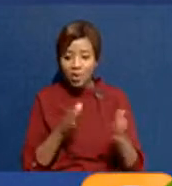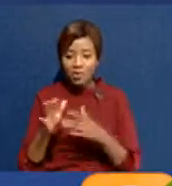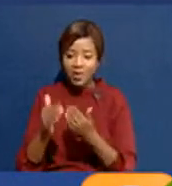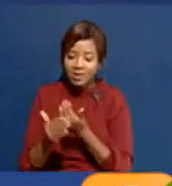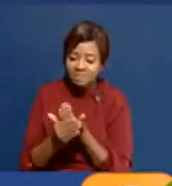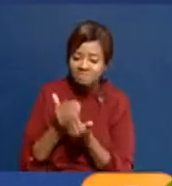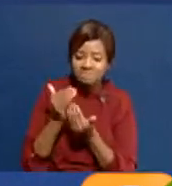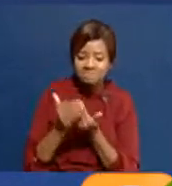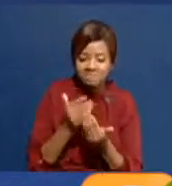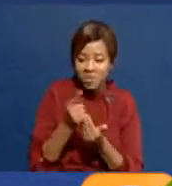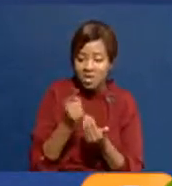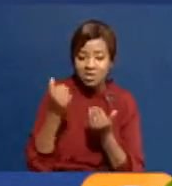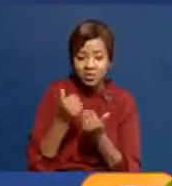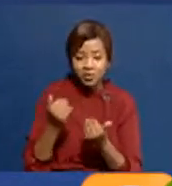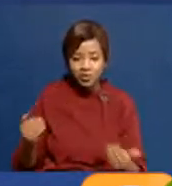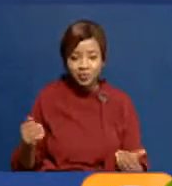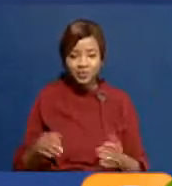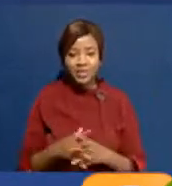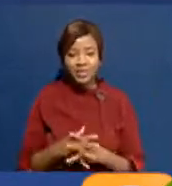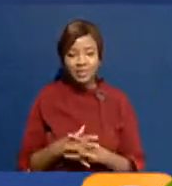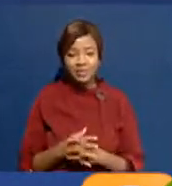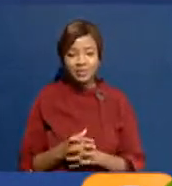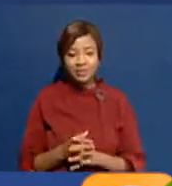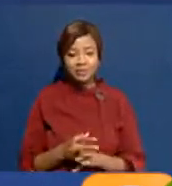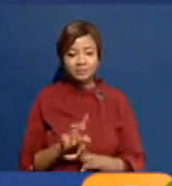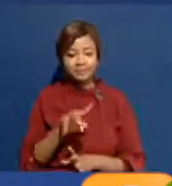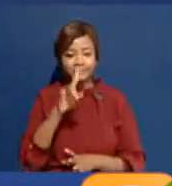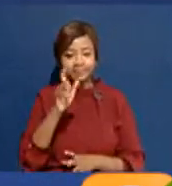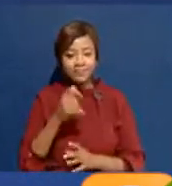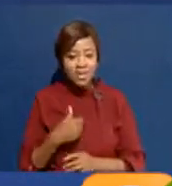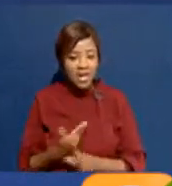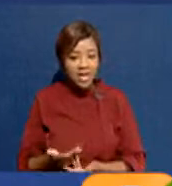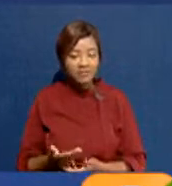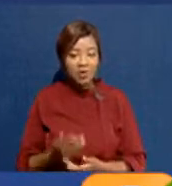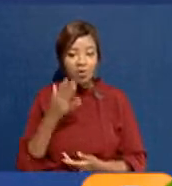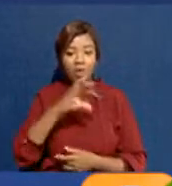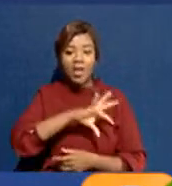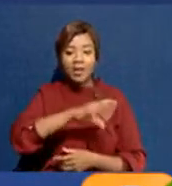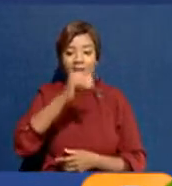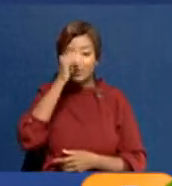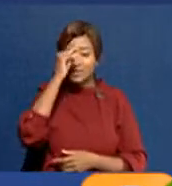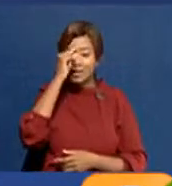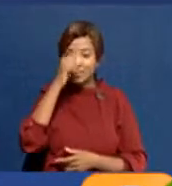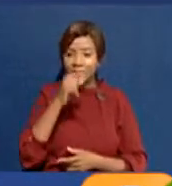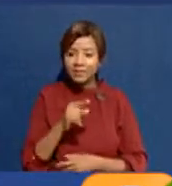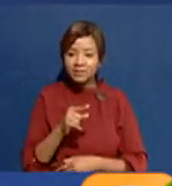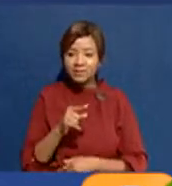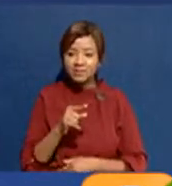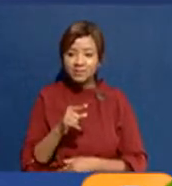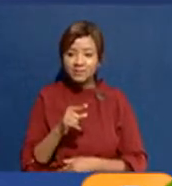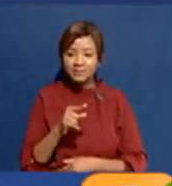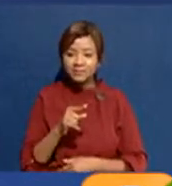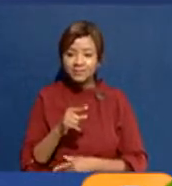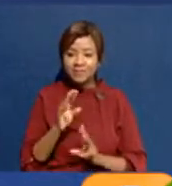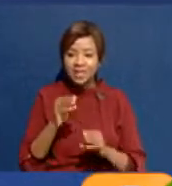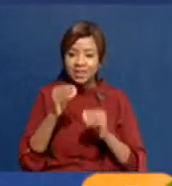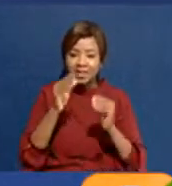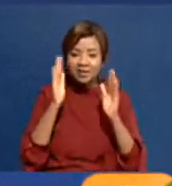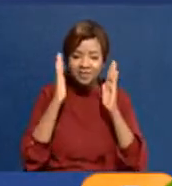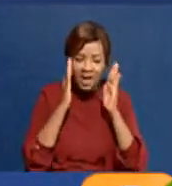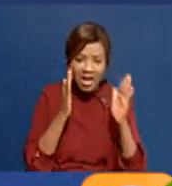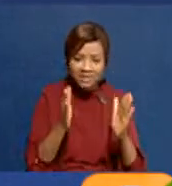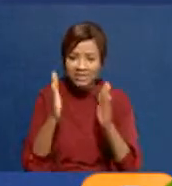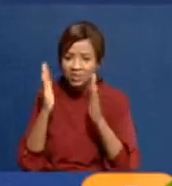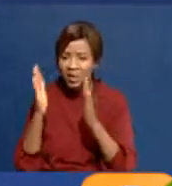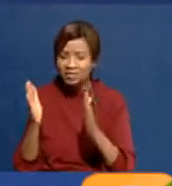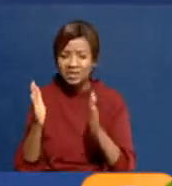outside even the county government system? Because the county government may not give it the required attention because of lack of funds, but